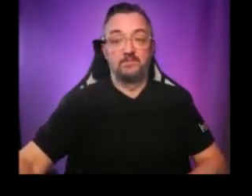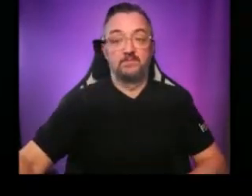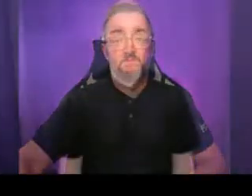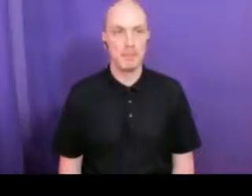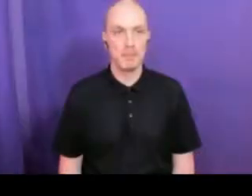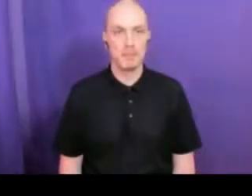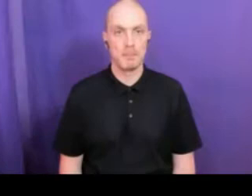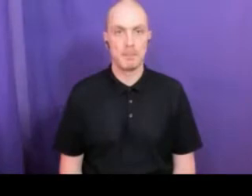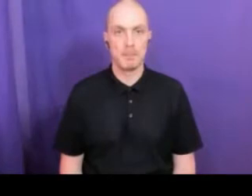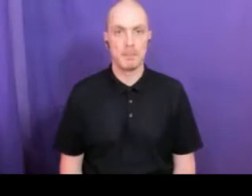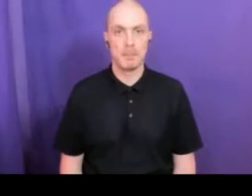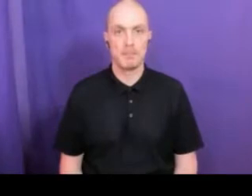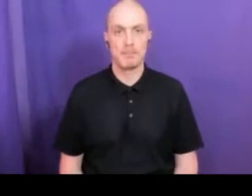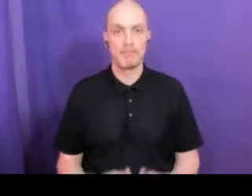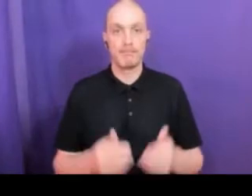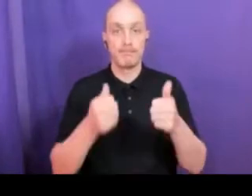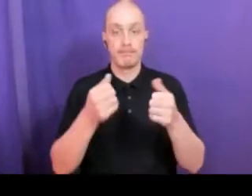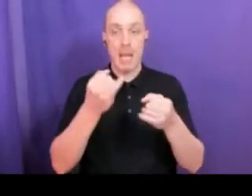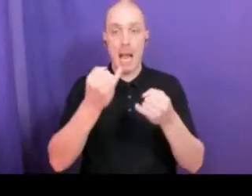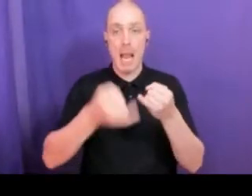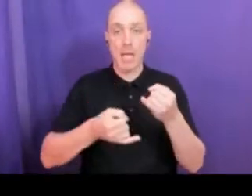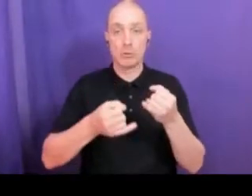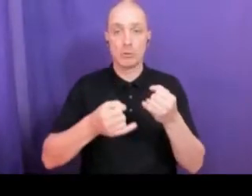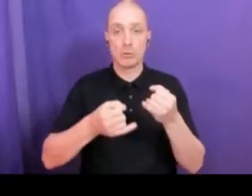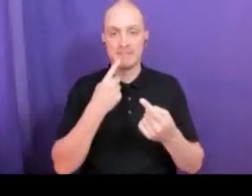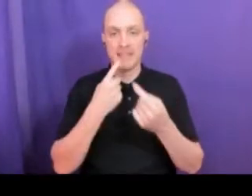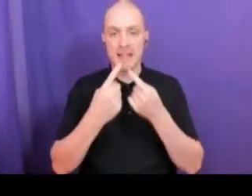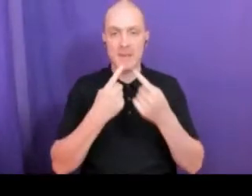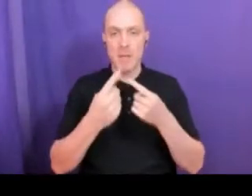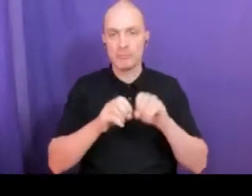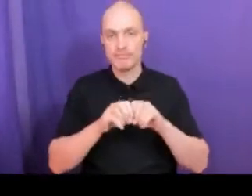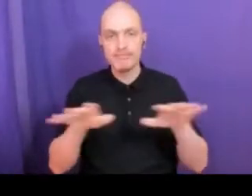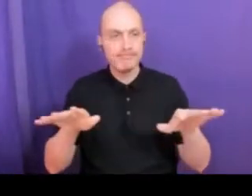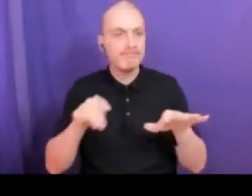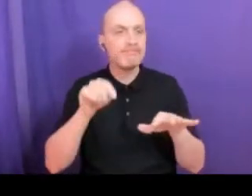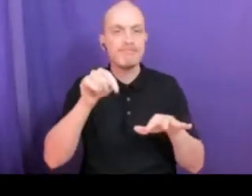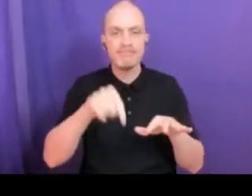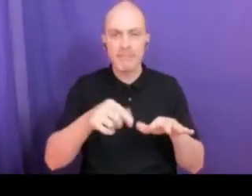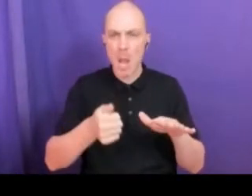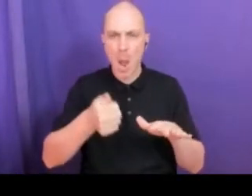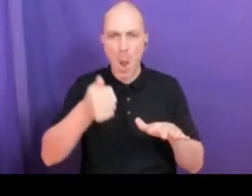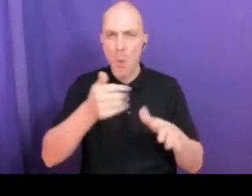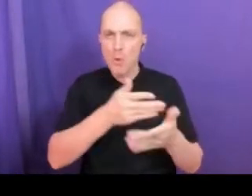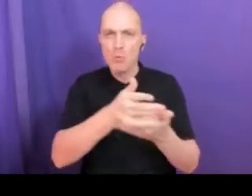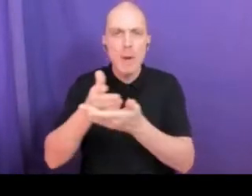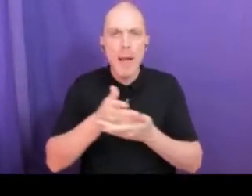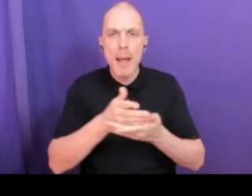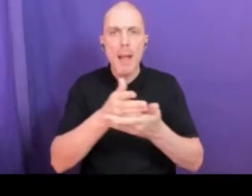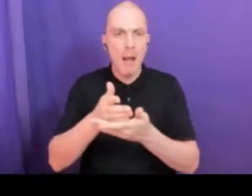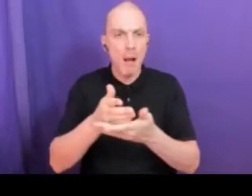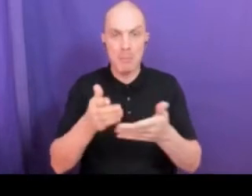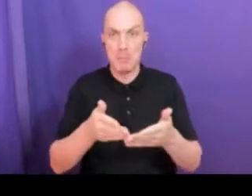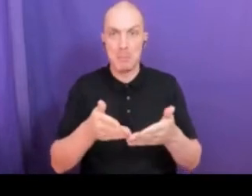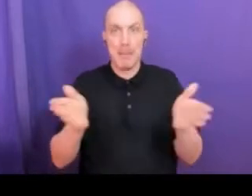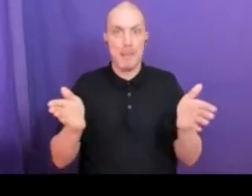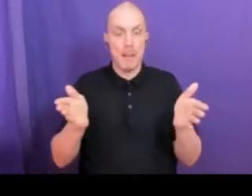Lastly, I wanted to share with you the work that we've begun in terms of sharing this message with the wider public.